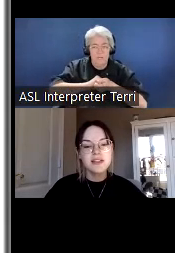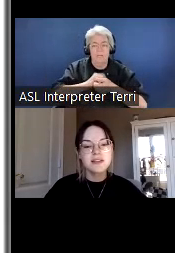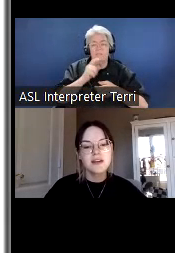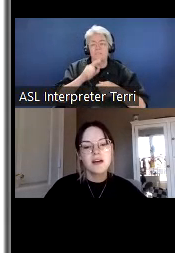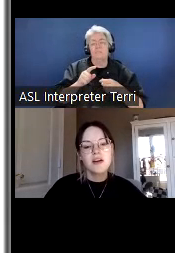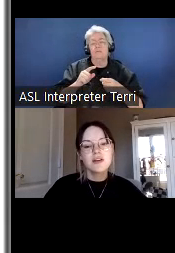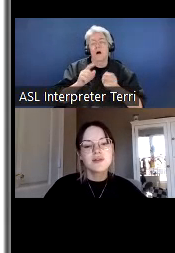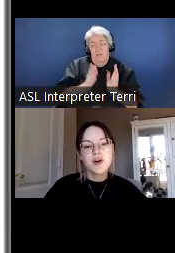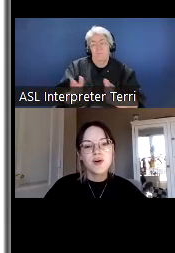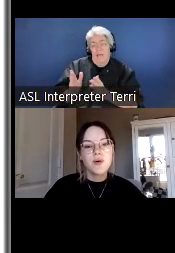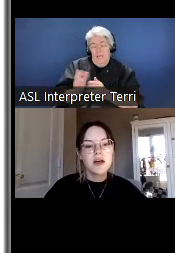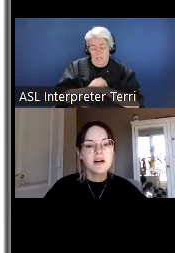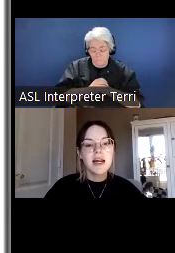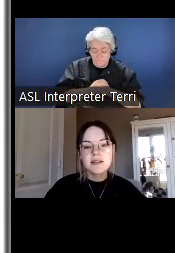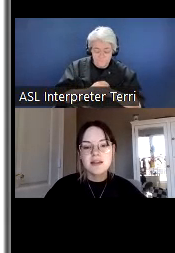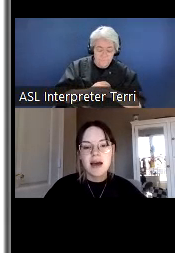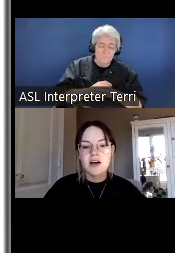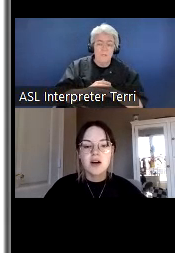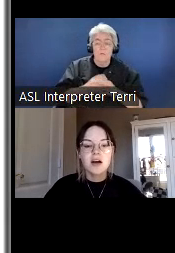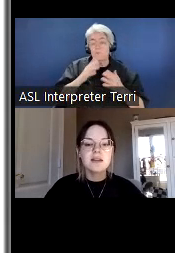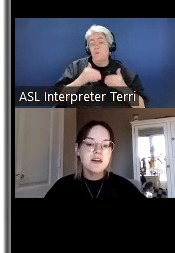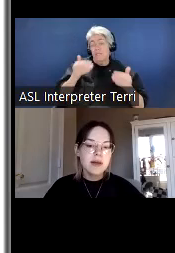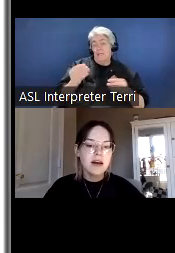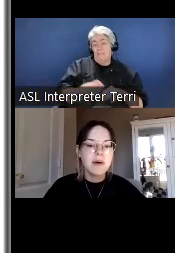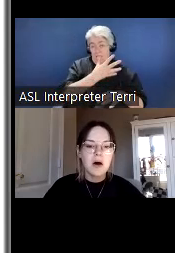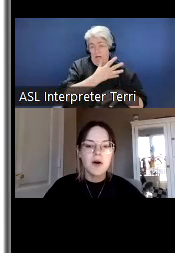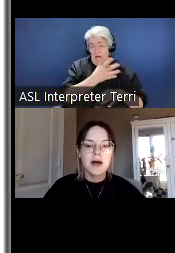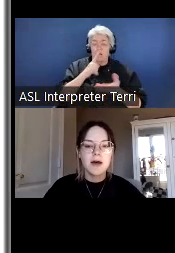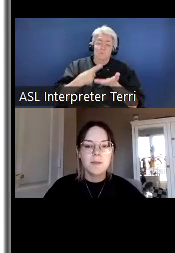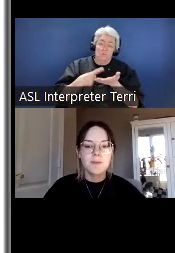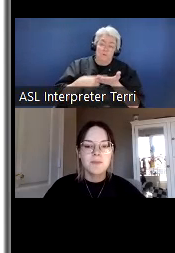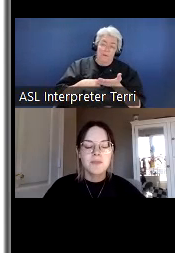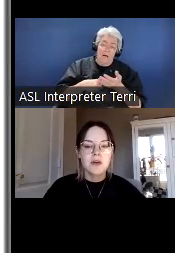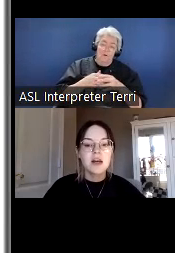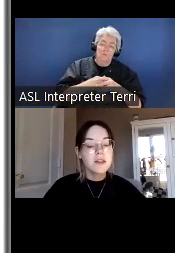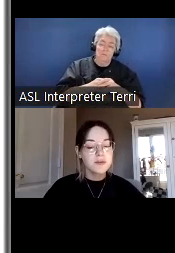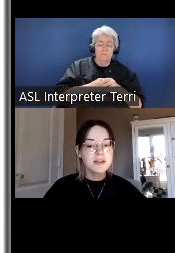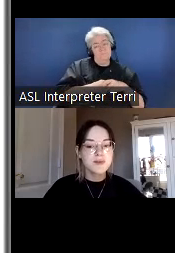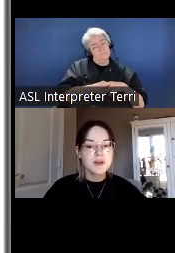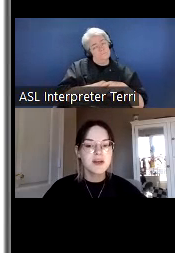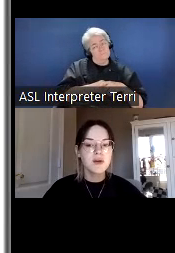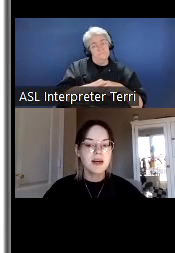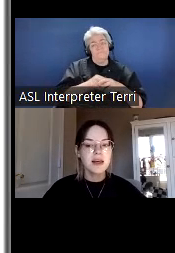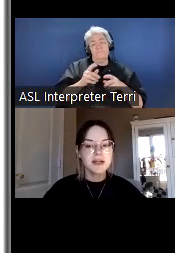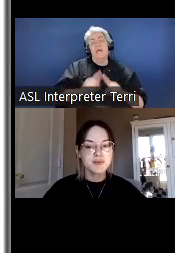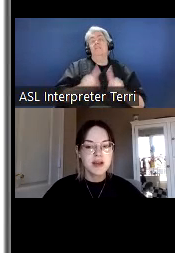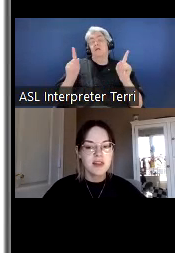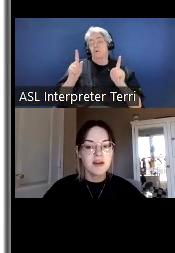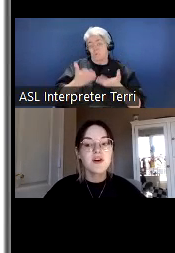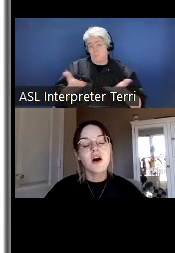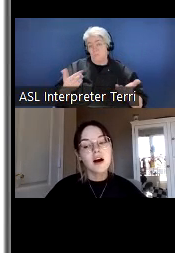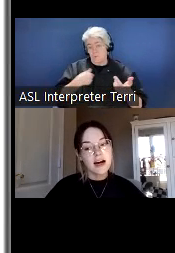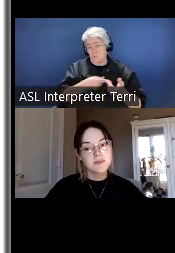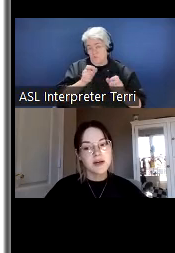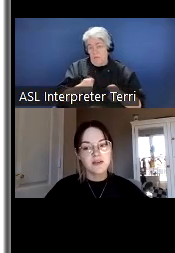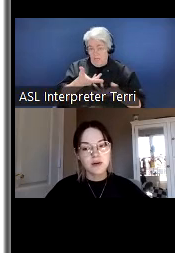with survivors. So in our next slide, I'll talk a little bit about another resource that you can engage with